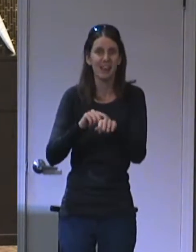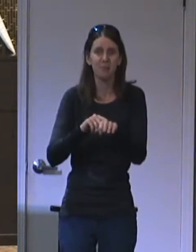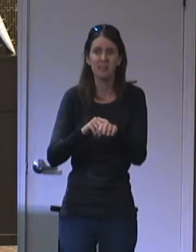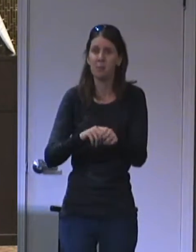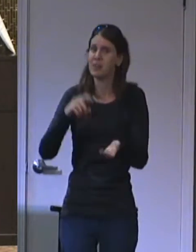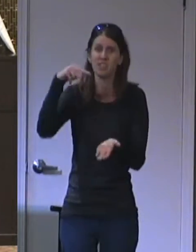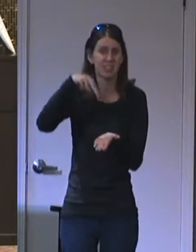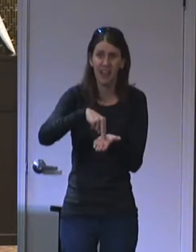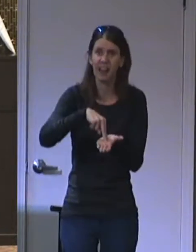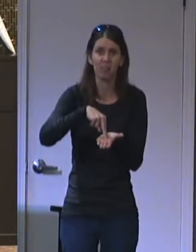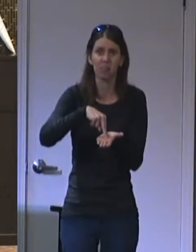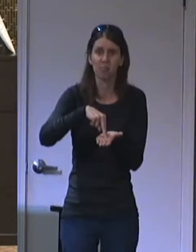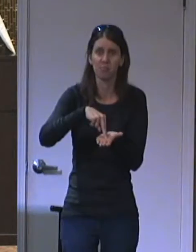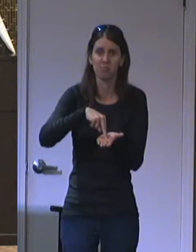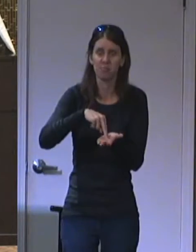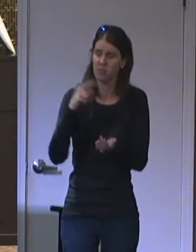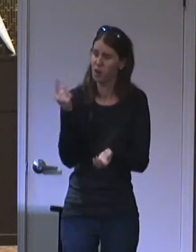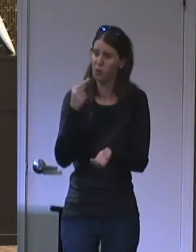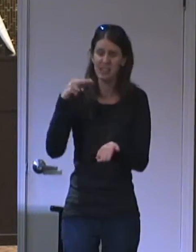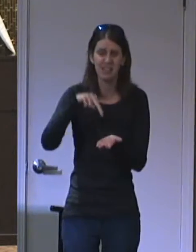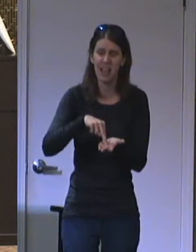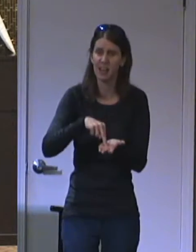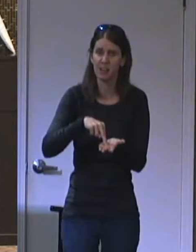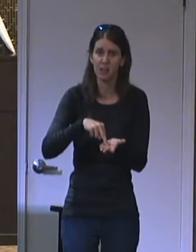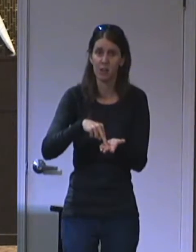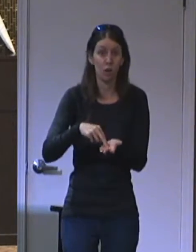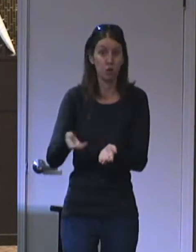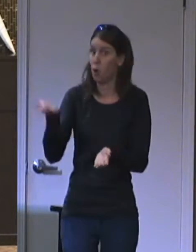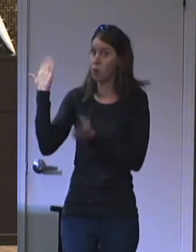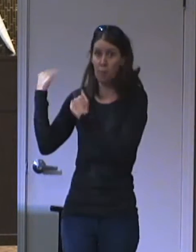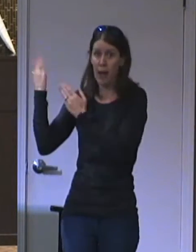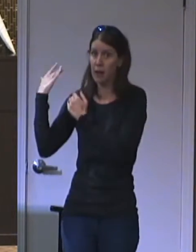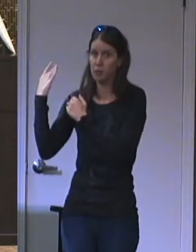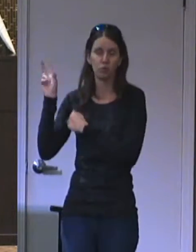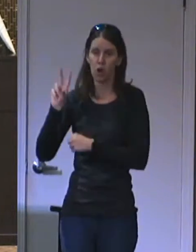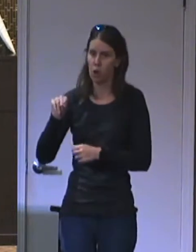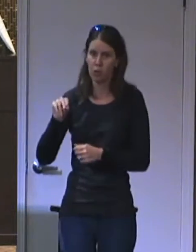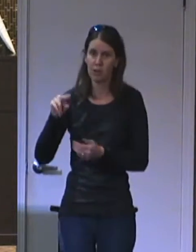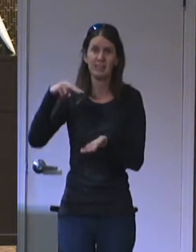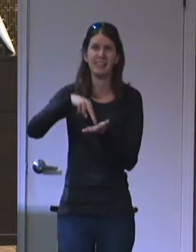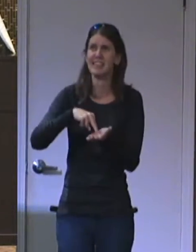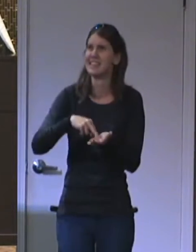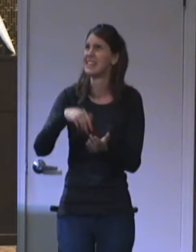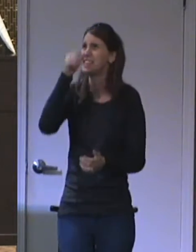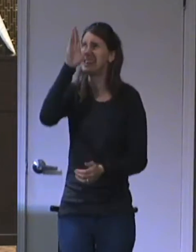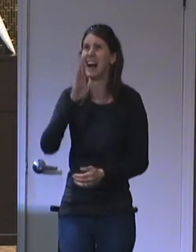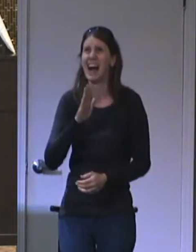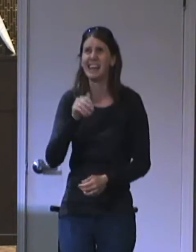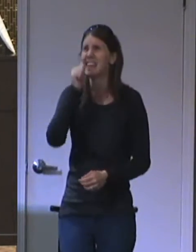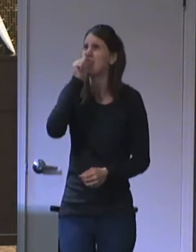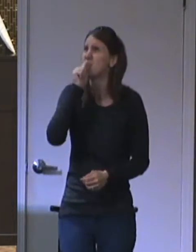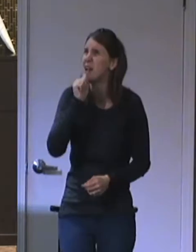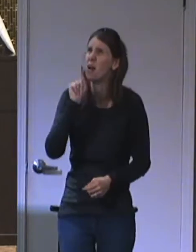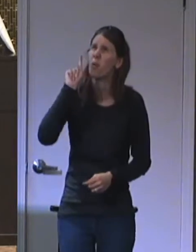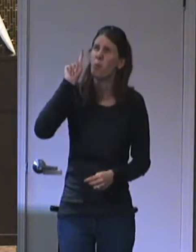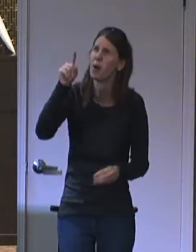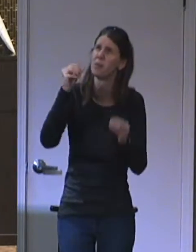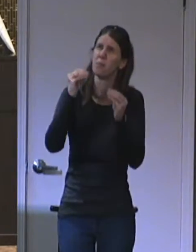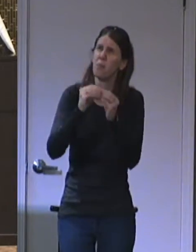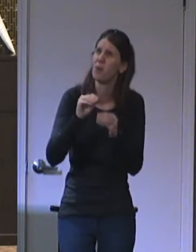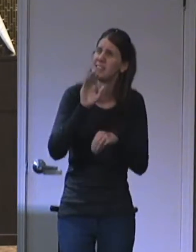we can do is just stand. We just don't want to slip back. We just stand. God, I can't take another step